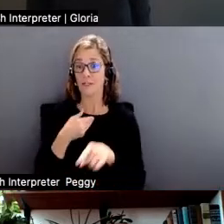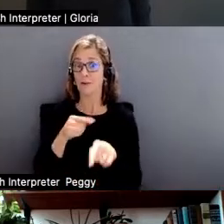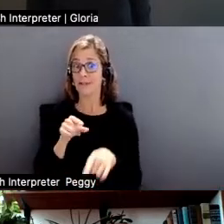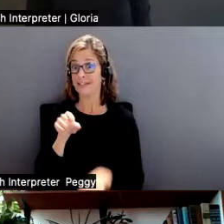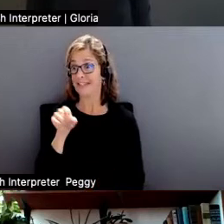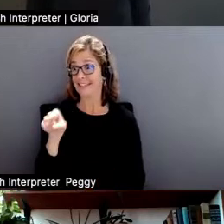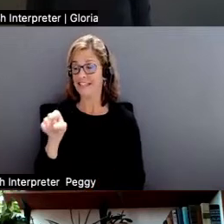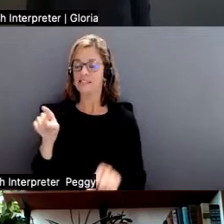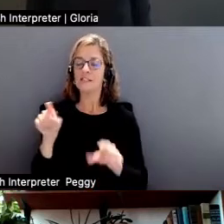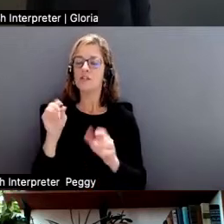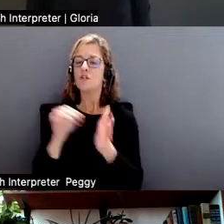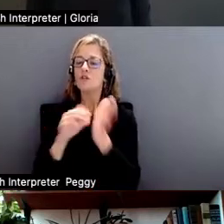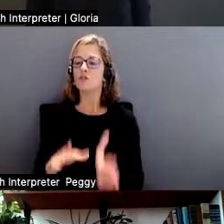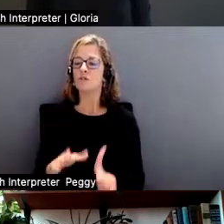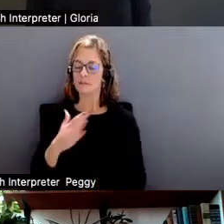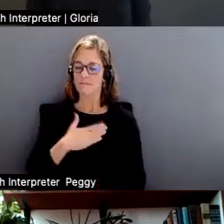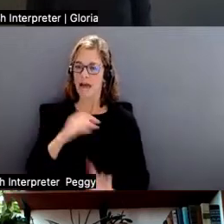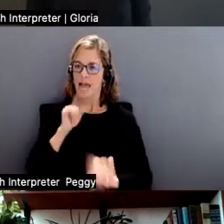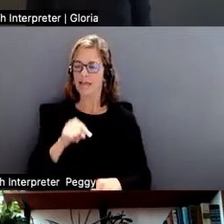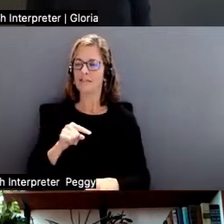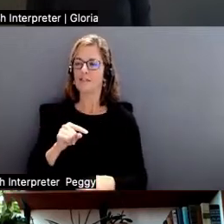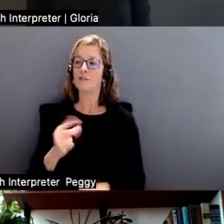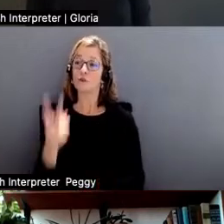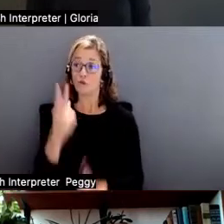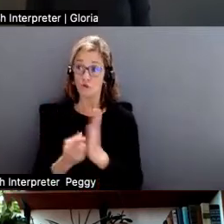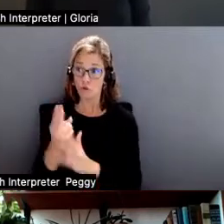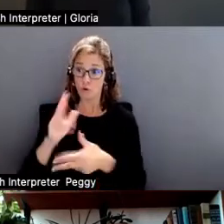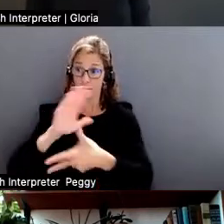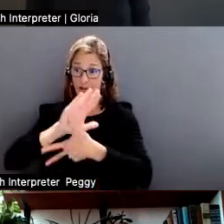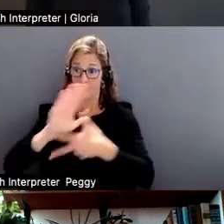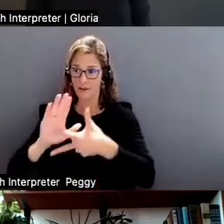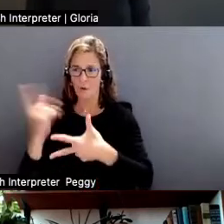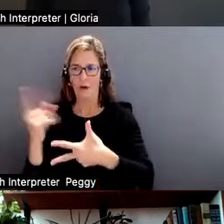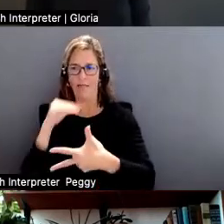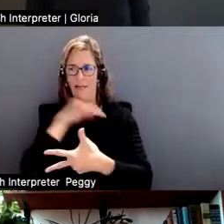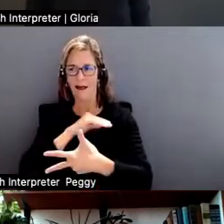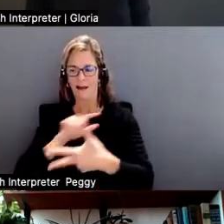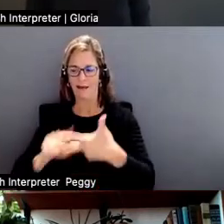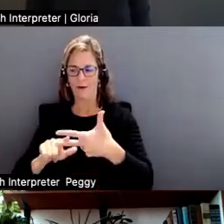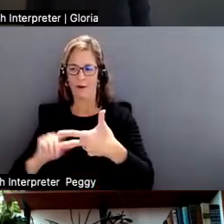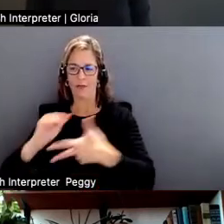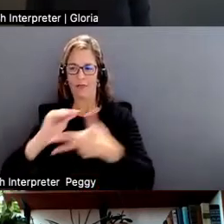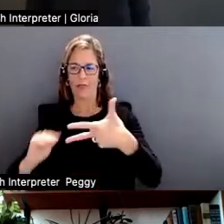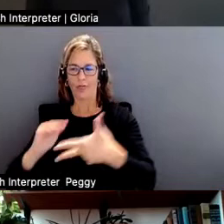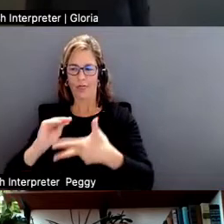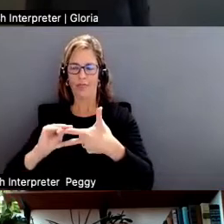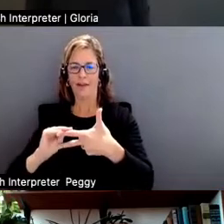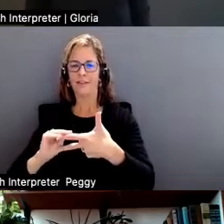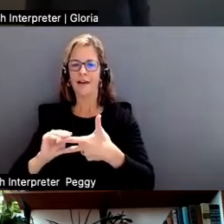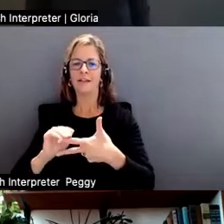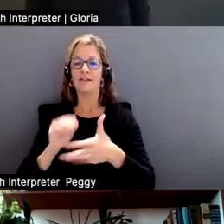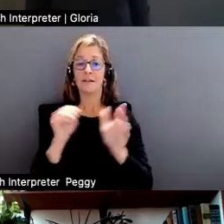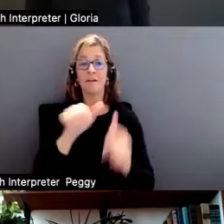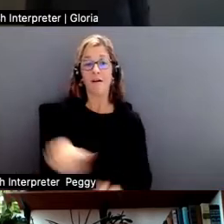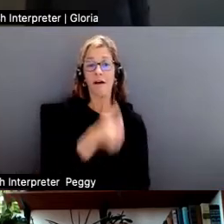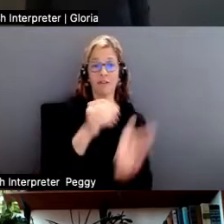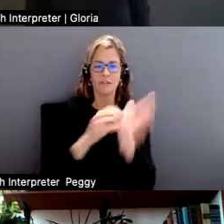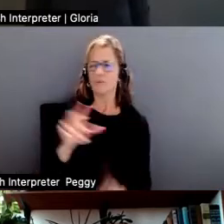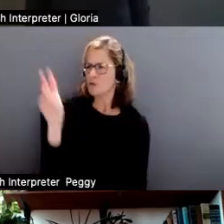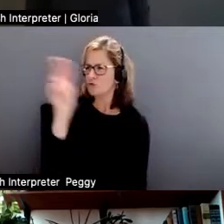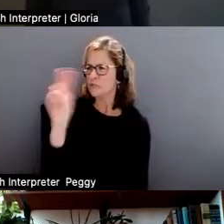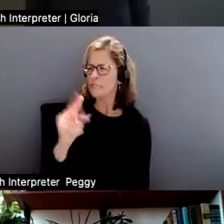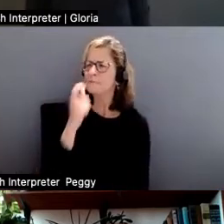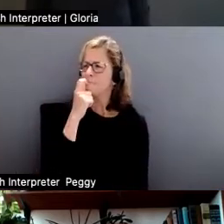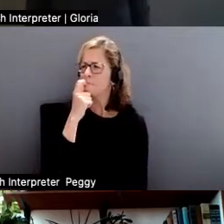everyone would be able to guess. And at the end, they would tell them which one is correct. This one